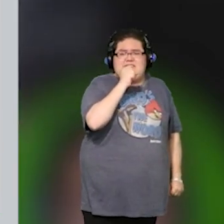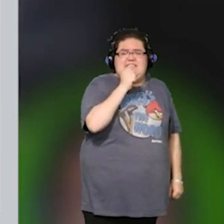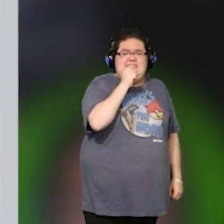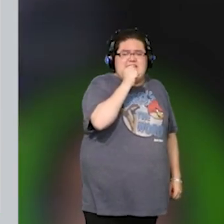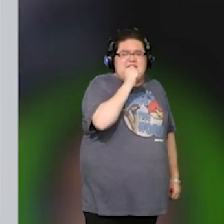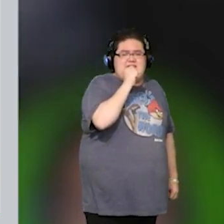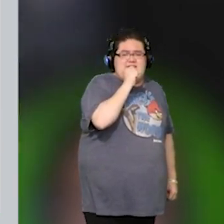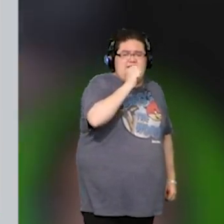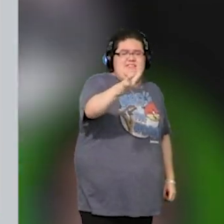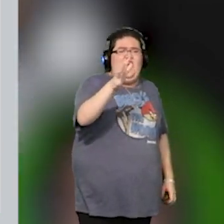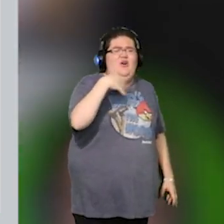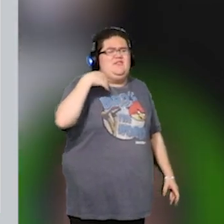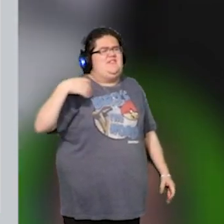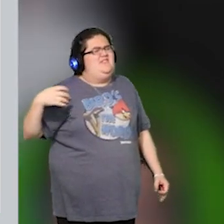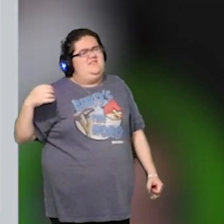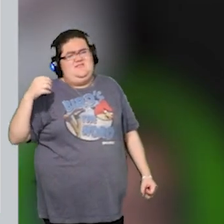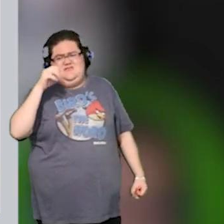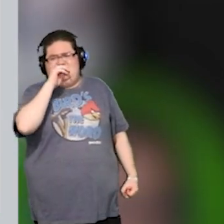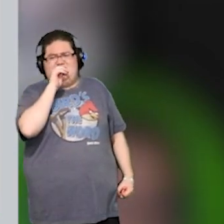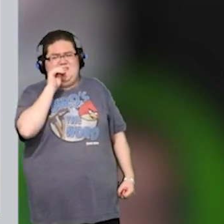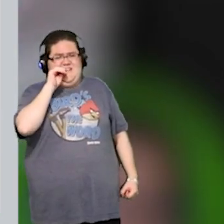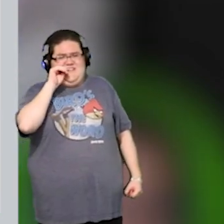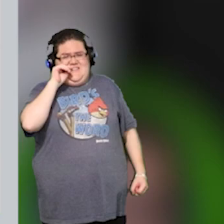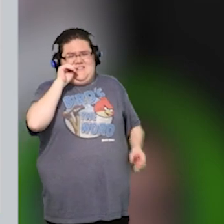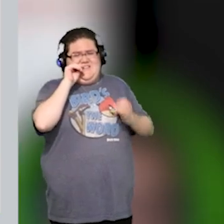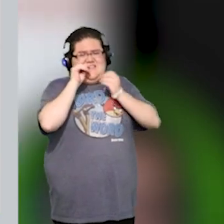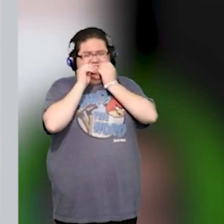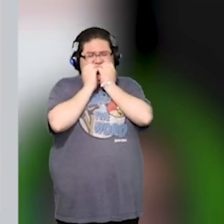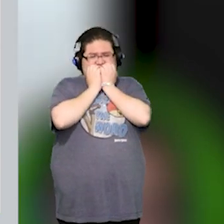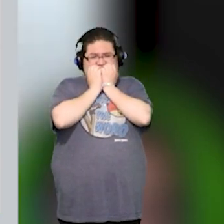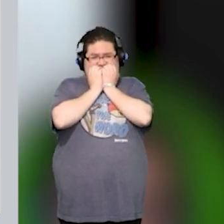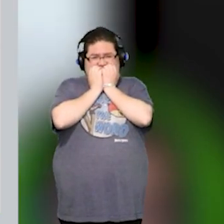God, it's the kicks. And those.